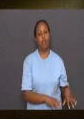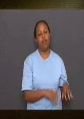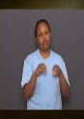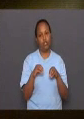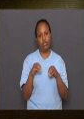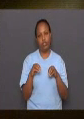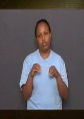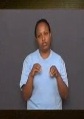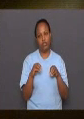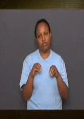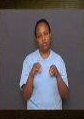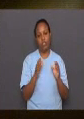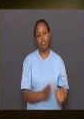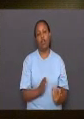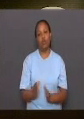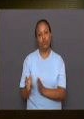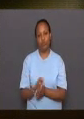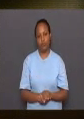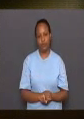Students, let's get ready.